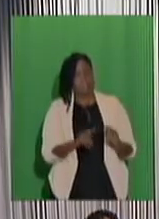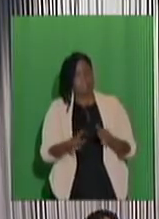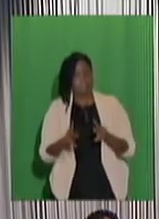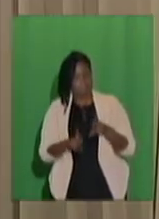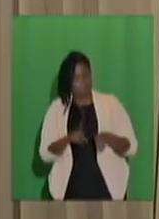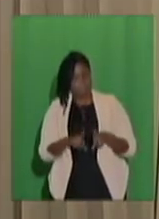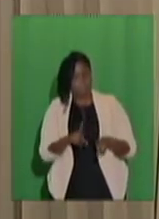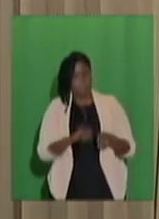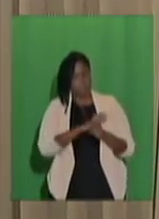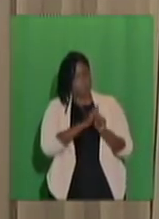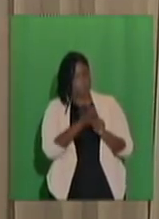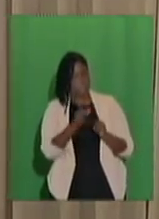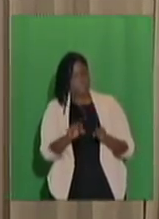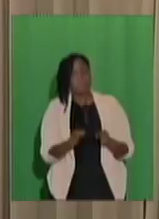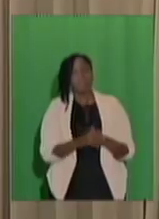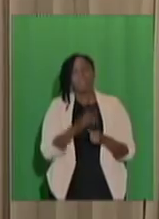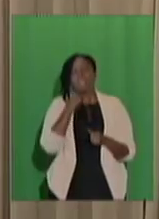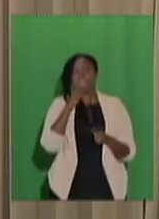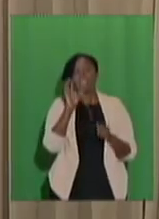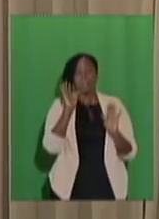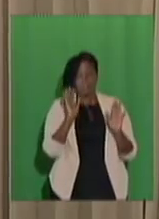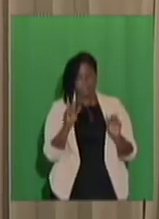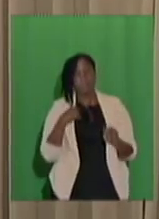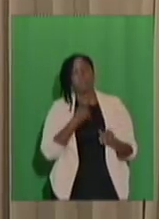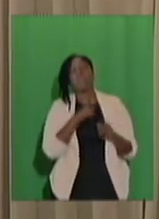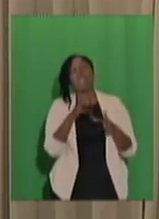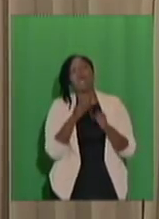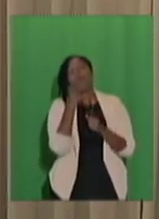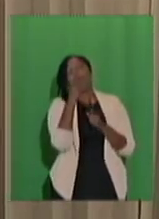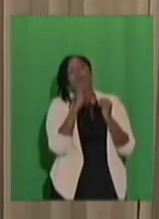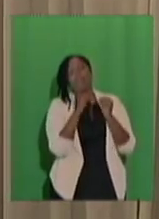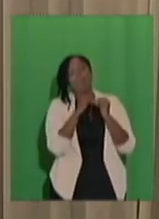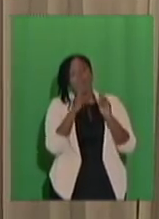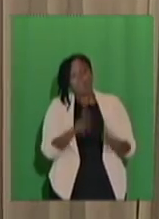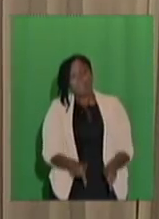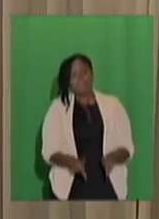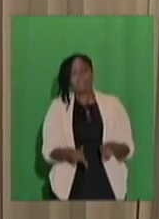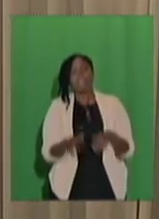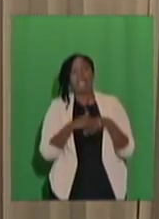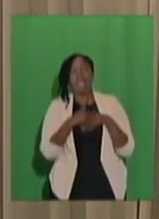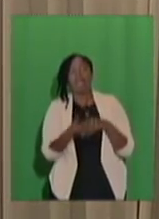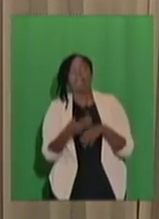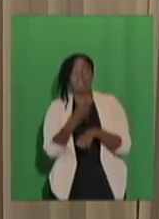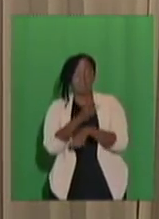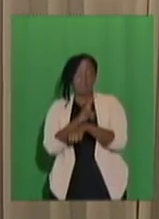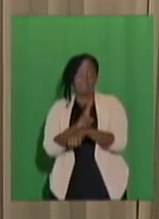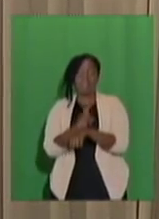one patient that we got very late last night, beyond